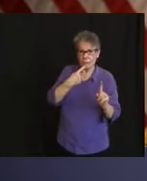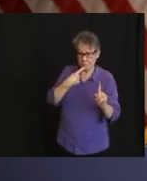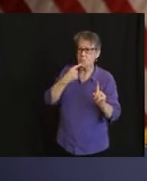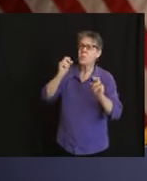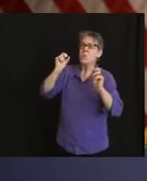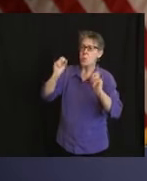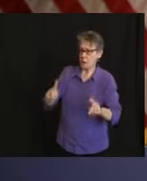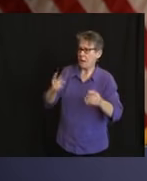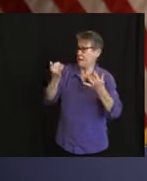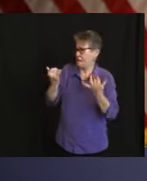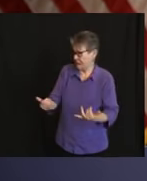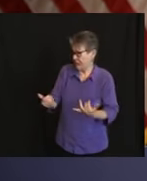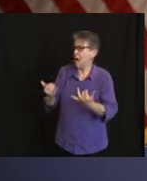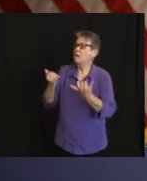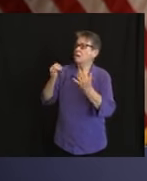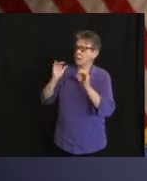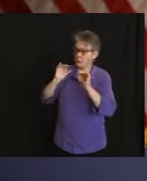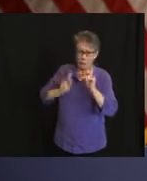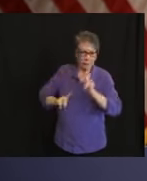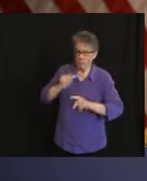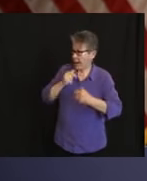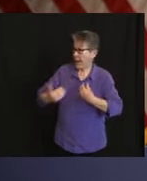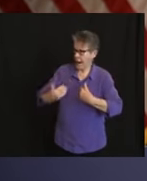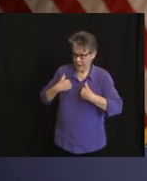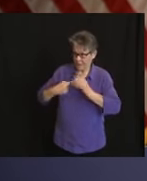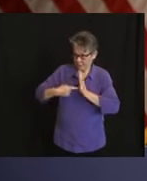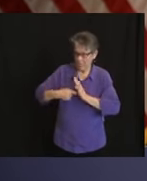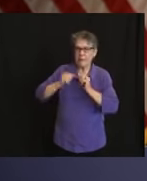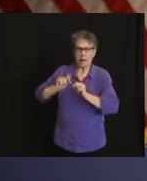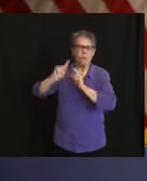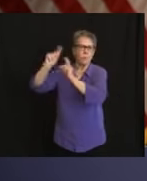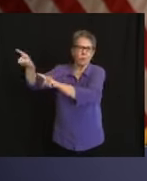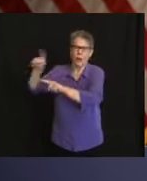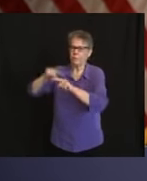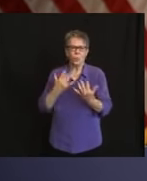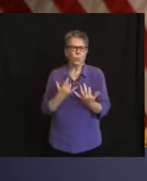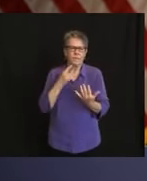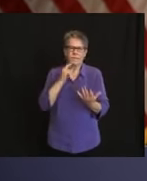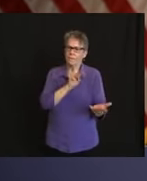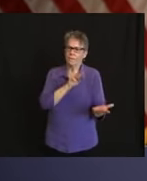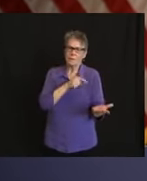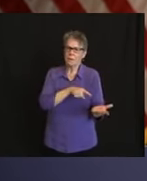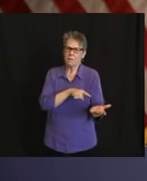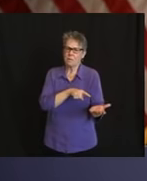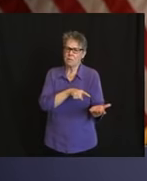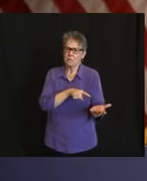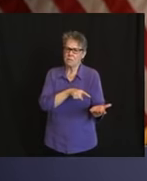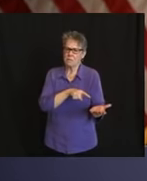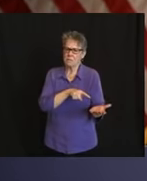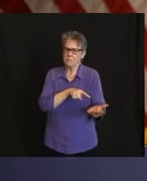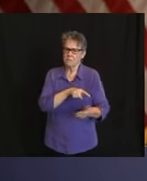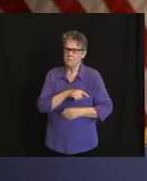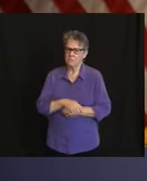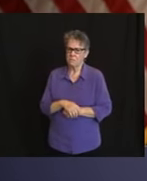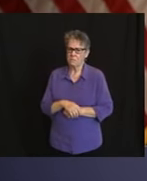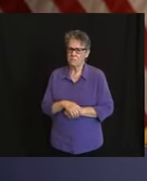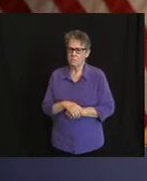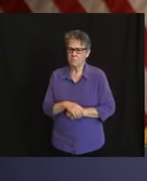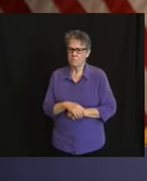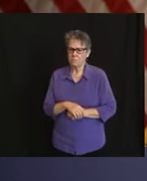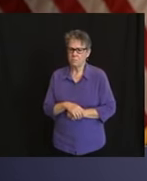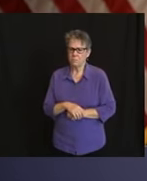overwhelming number of tests that we've done, which is why the positives Judy's referred to, which is really stabilized, by the way. In fact, it